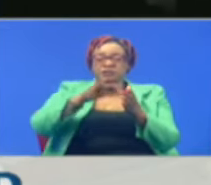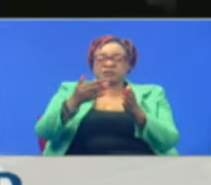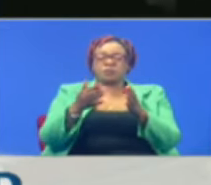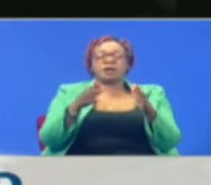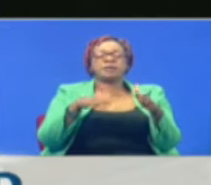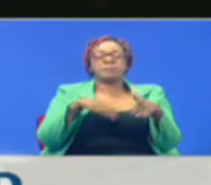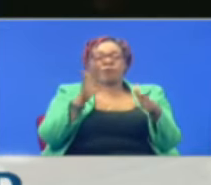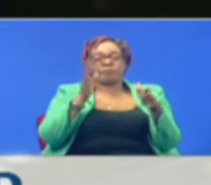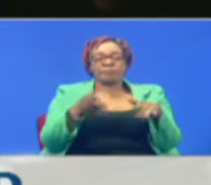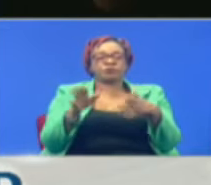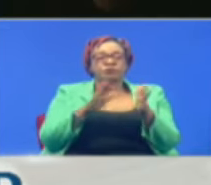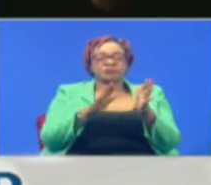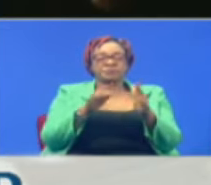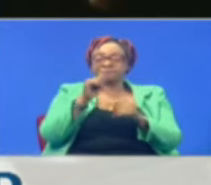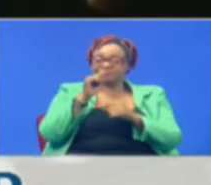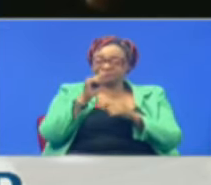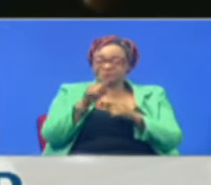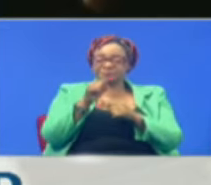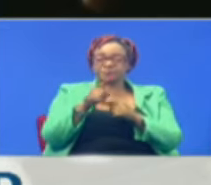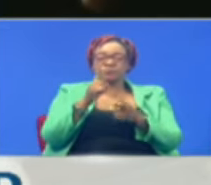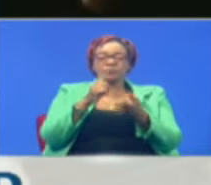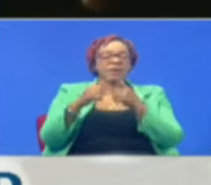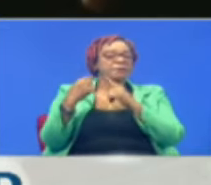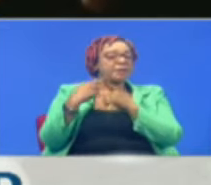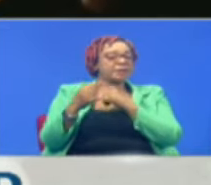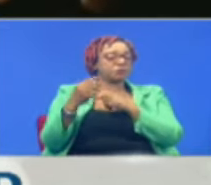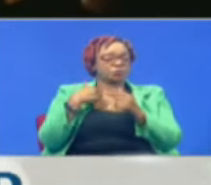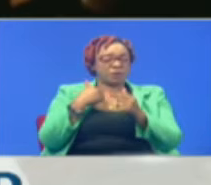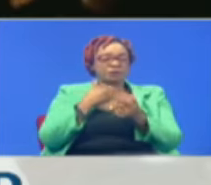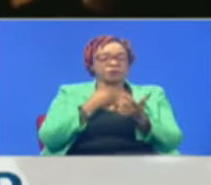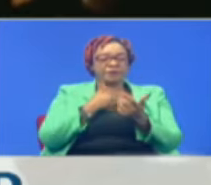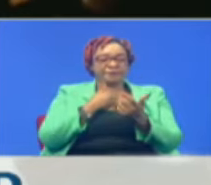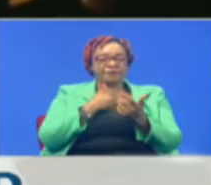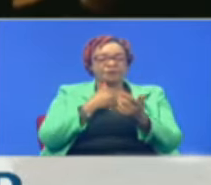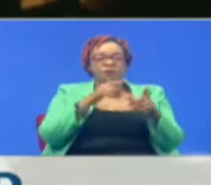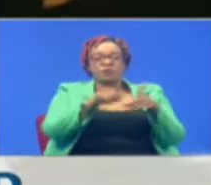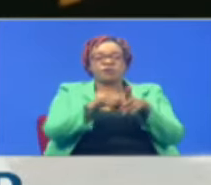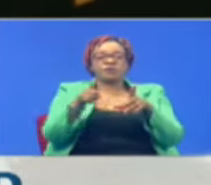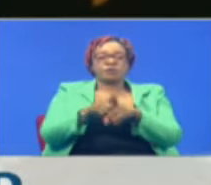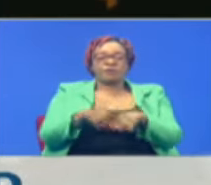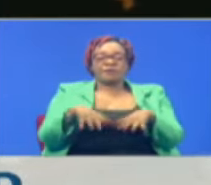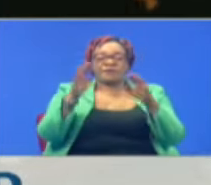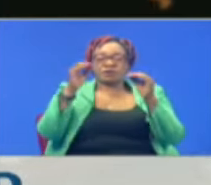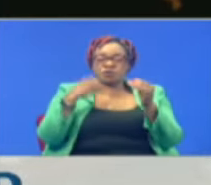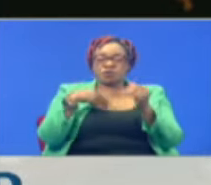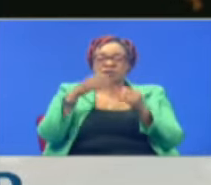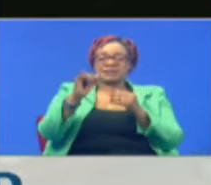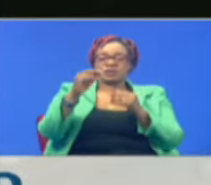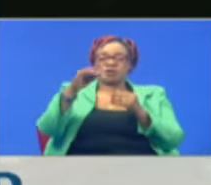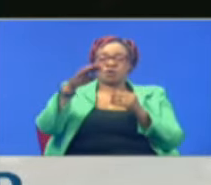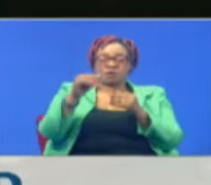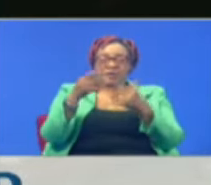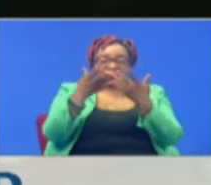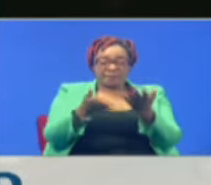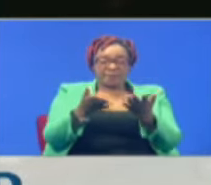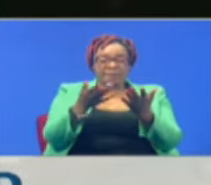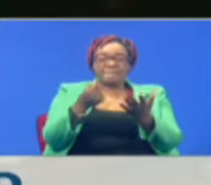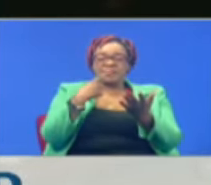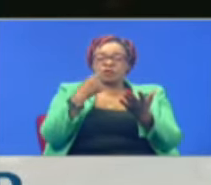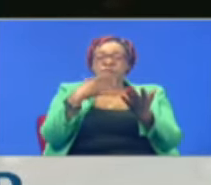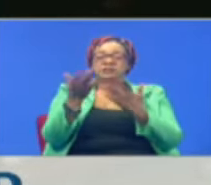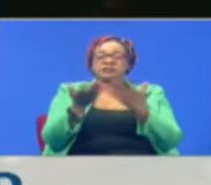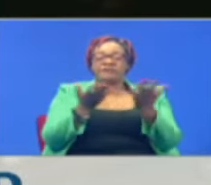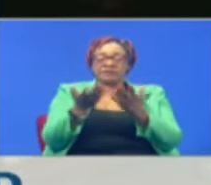opportunities. This is the kind of experience that we want to have. You also find that where signal becomes available, medical services